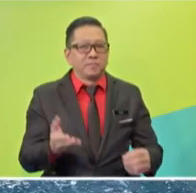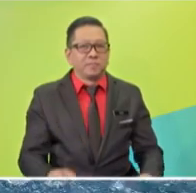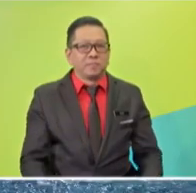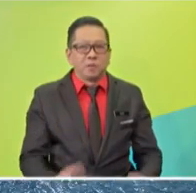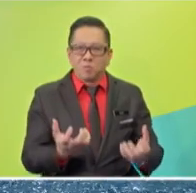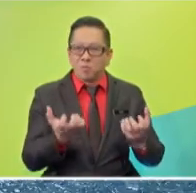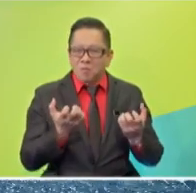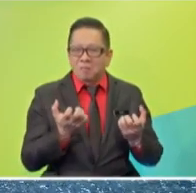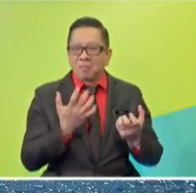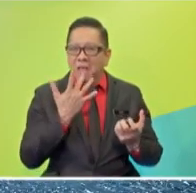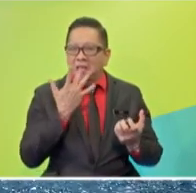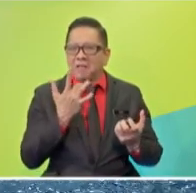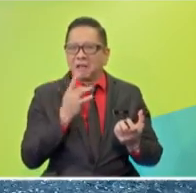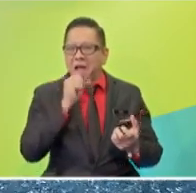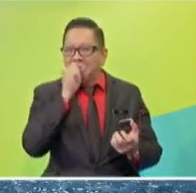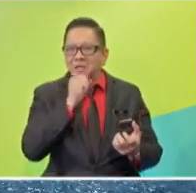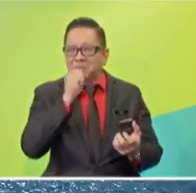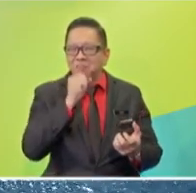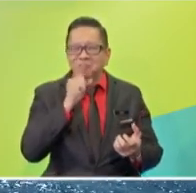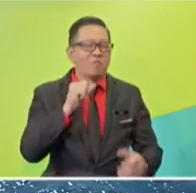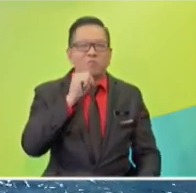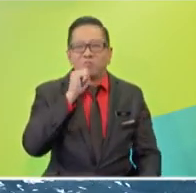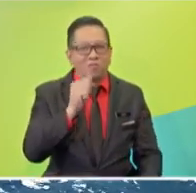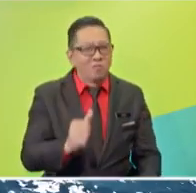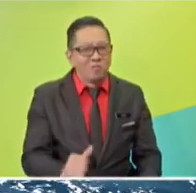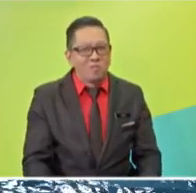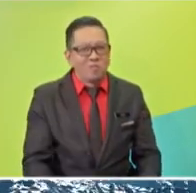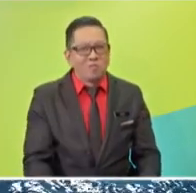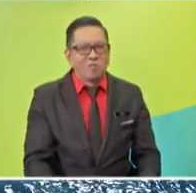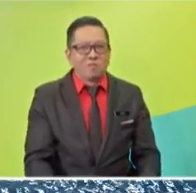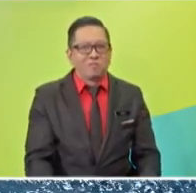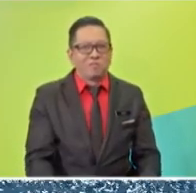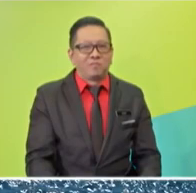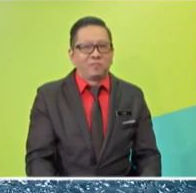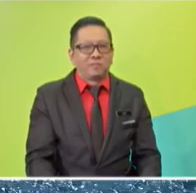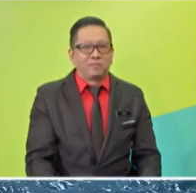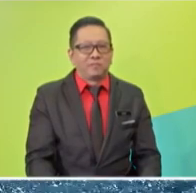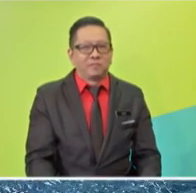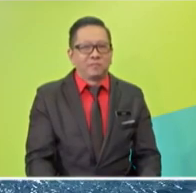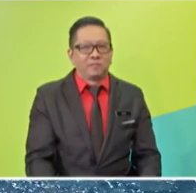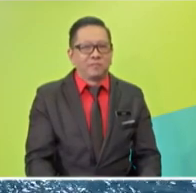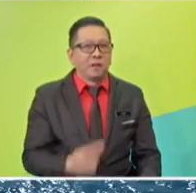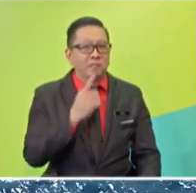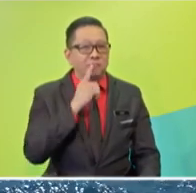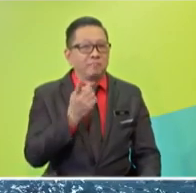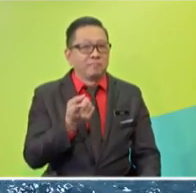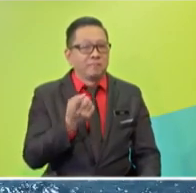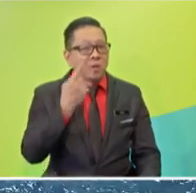cream taster, Ilman? No. Oh, okay. Different answer, no. Wow. Why, Ilman? Why? Tell us.